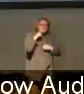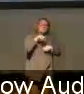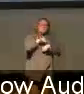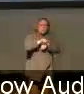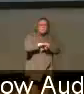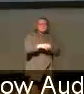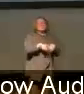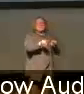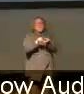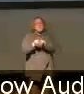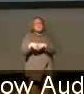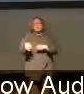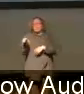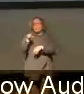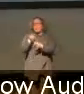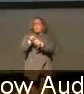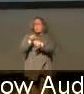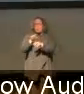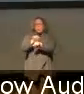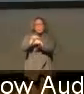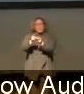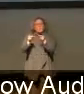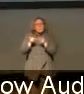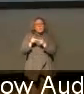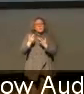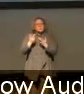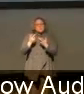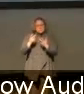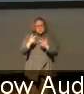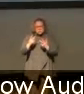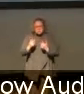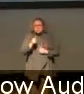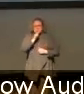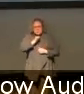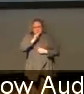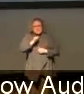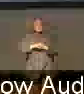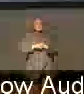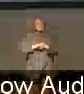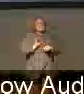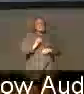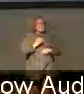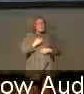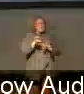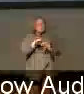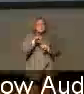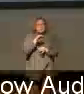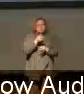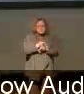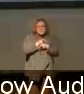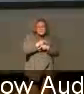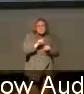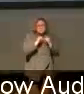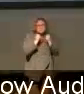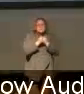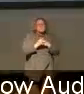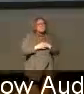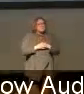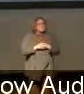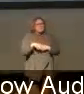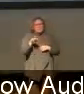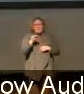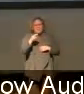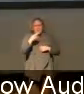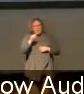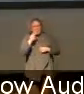Workplace Resilience, our employee support team, our spiritual care team, Healthy, and